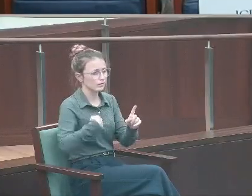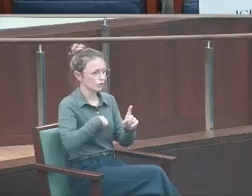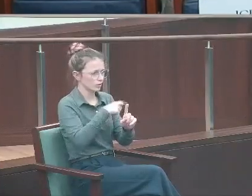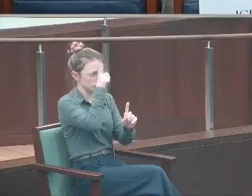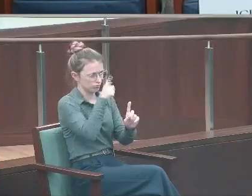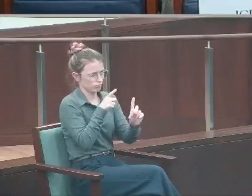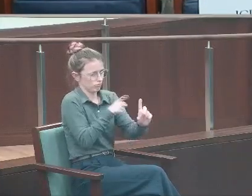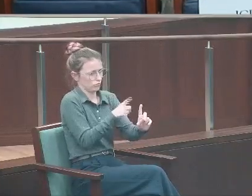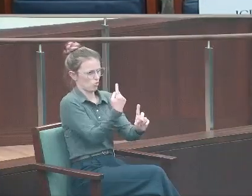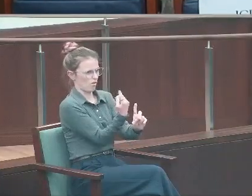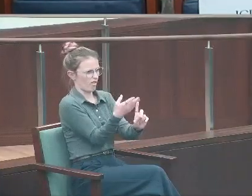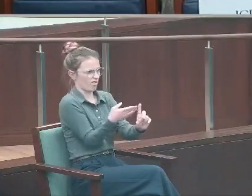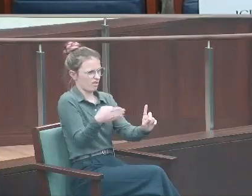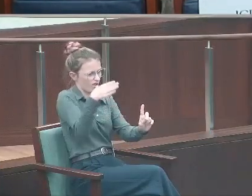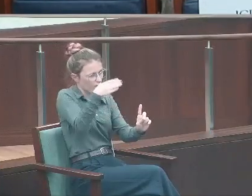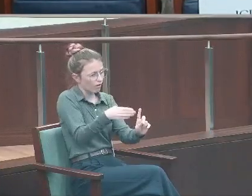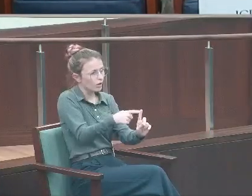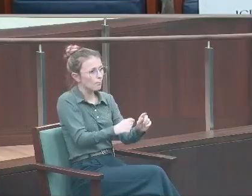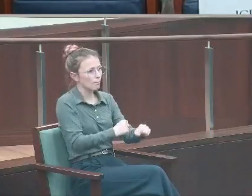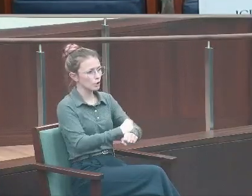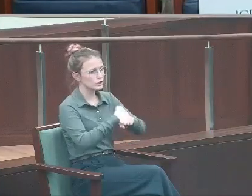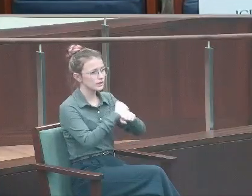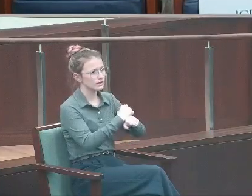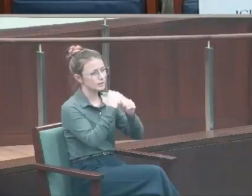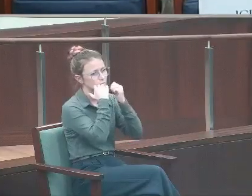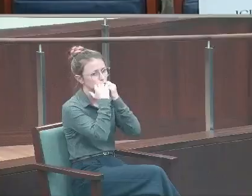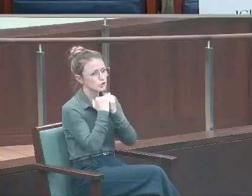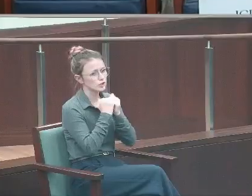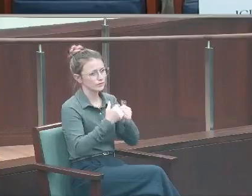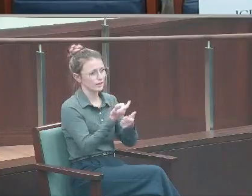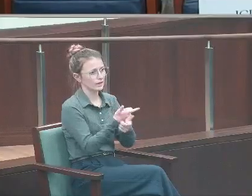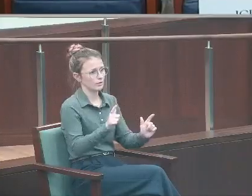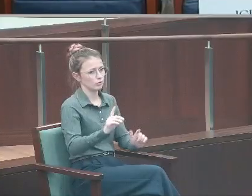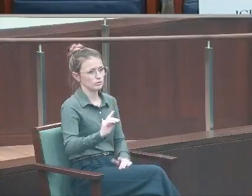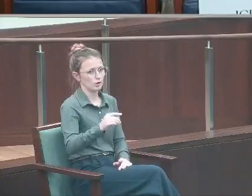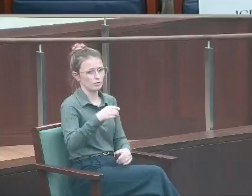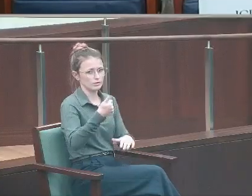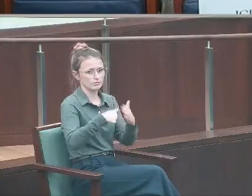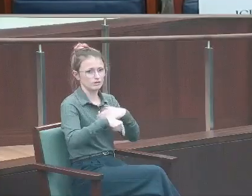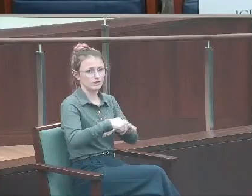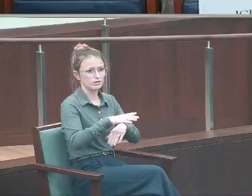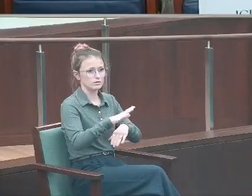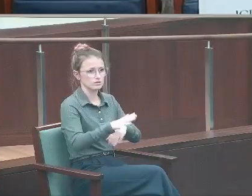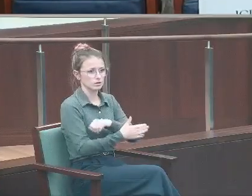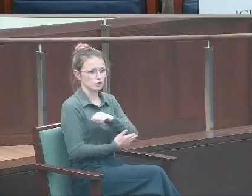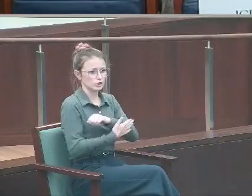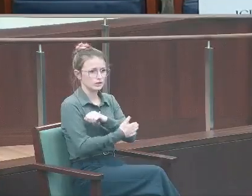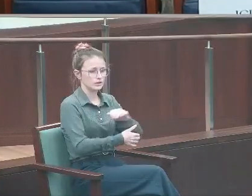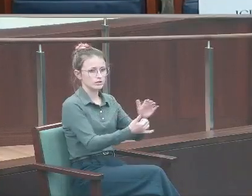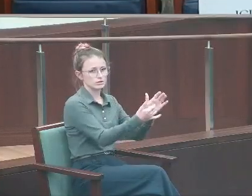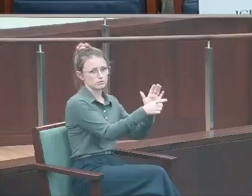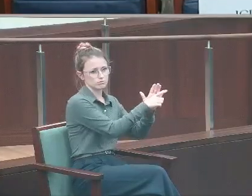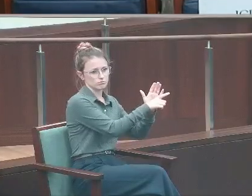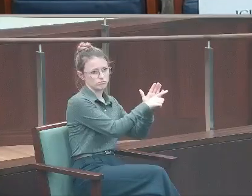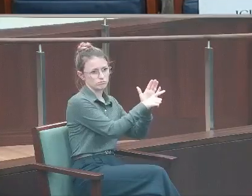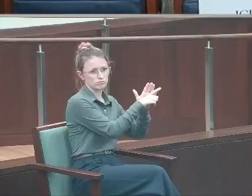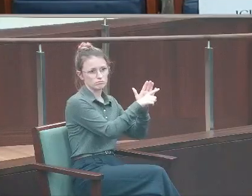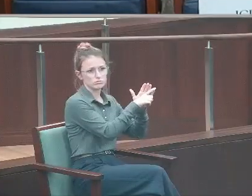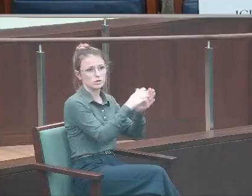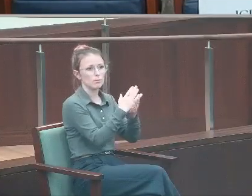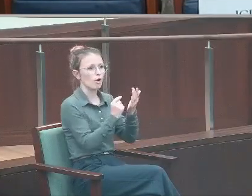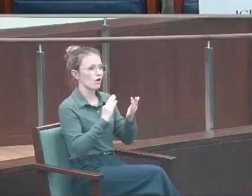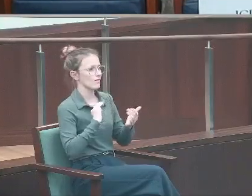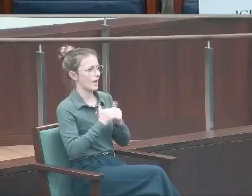thing, which is protecting and preserving liberal democracy in this country. And part of how we discipline ourselves around that is that